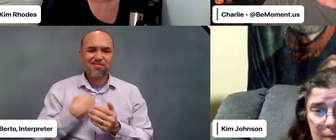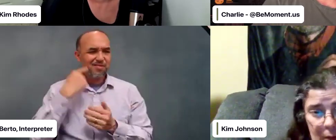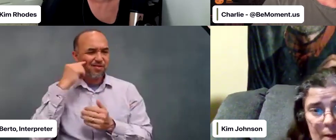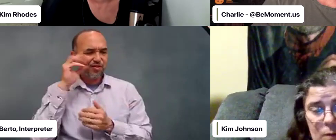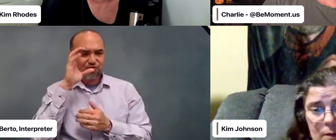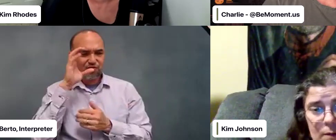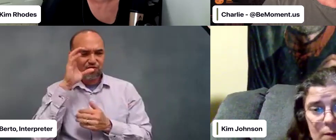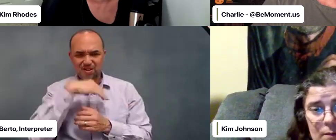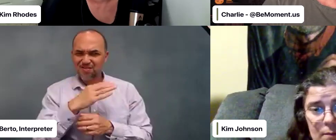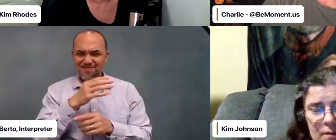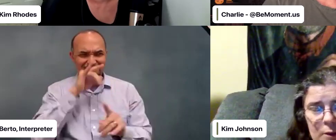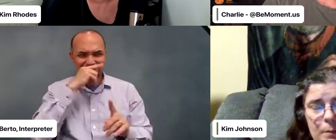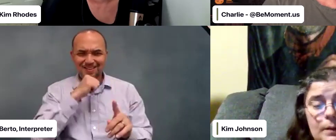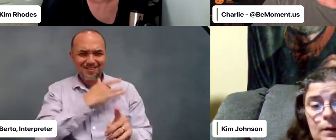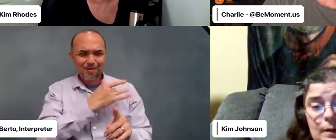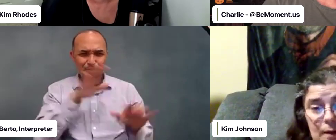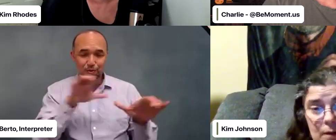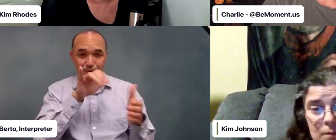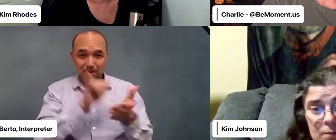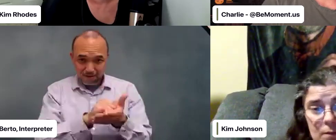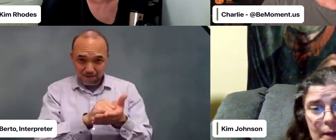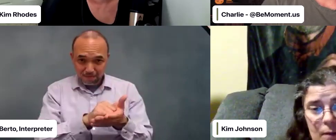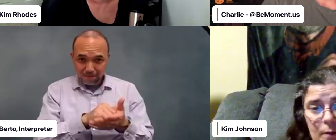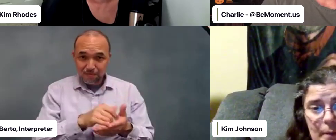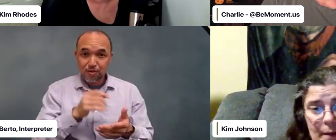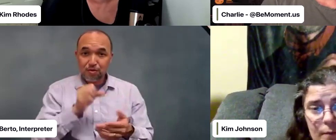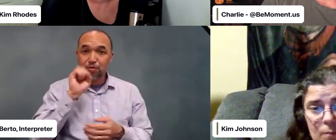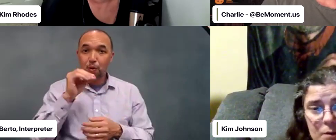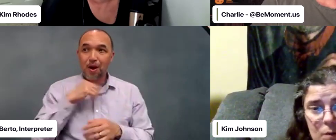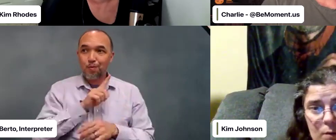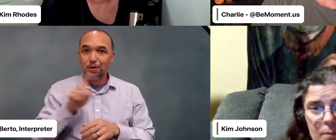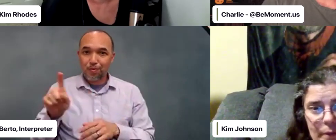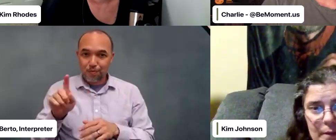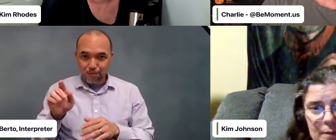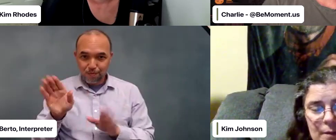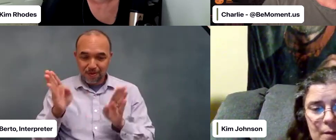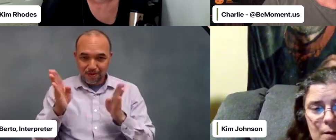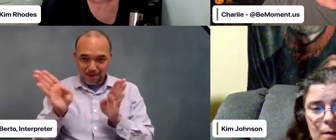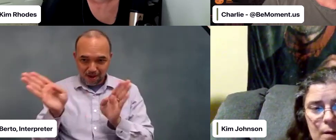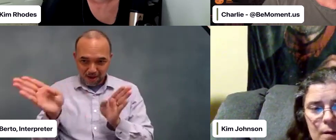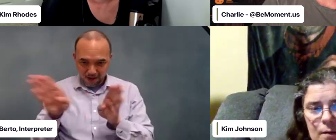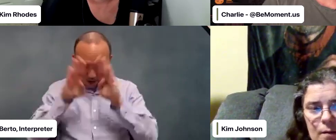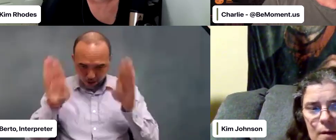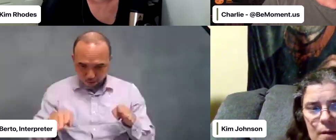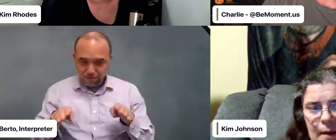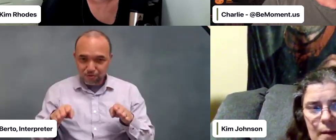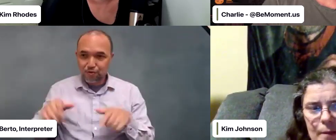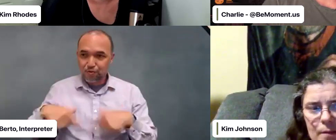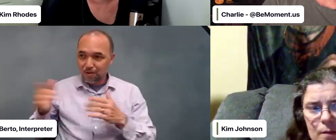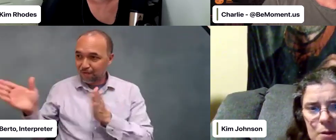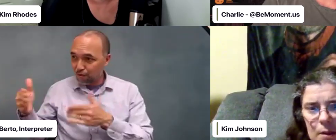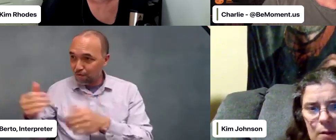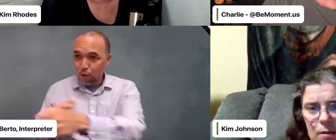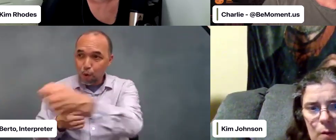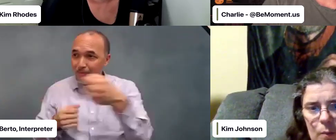out the front door, stupidly called out hello, like I don't know better from watching horror movies. Nothing happened,